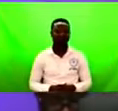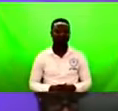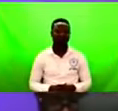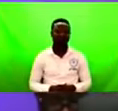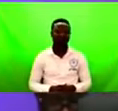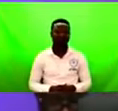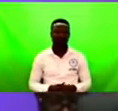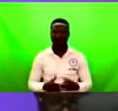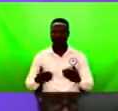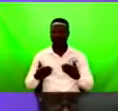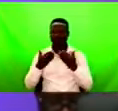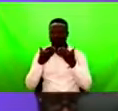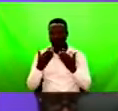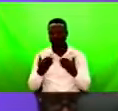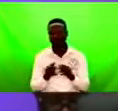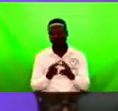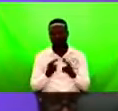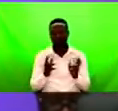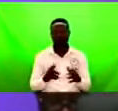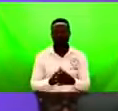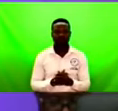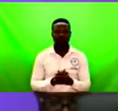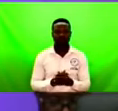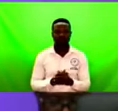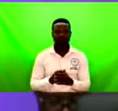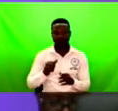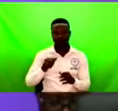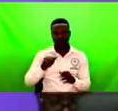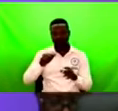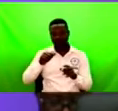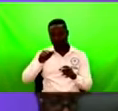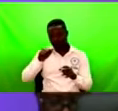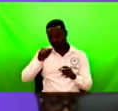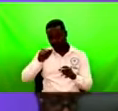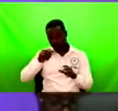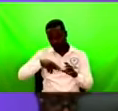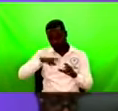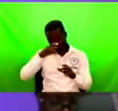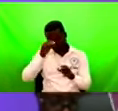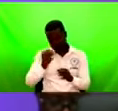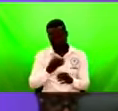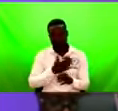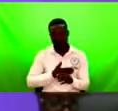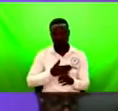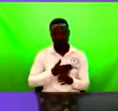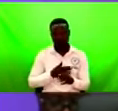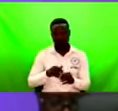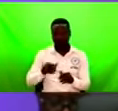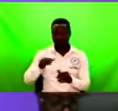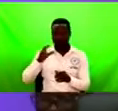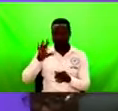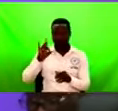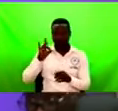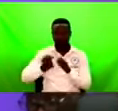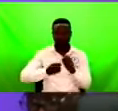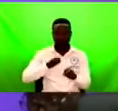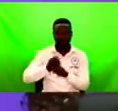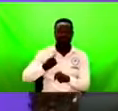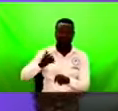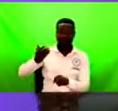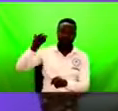Thank you very much. Apostle Chairman, about 8 years ago,